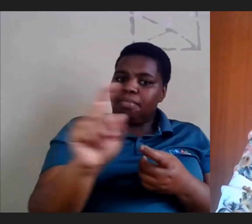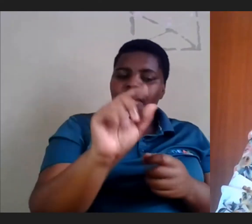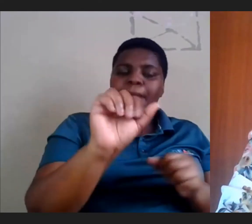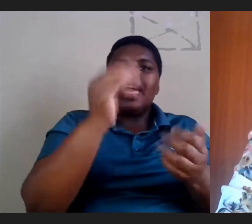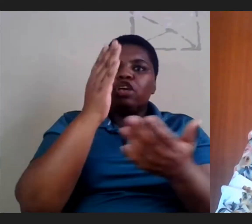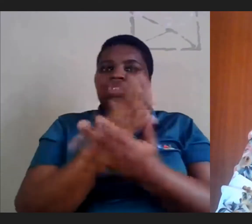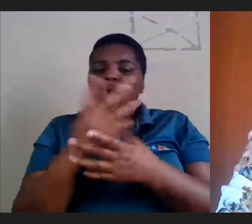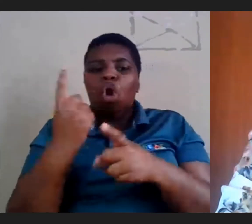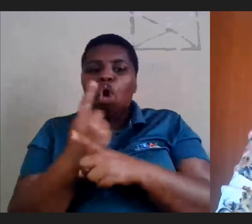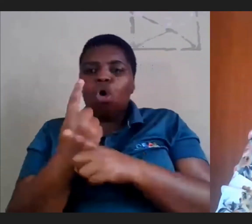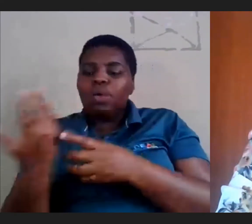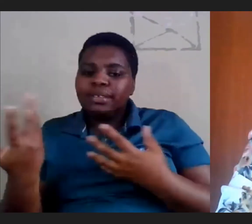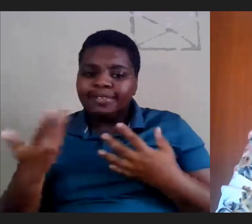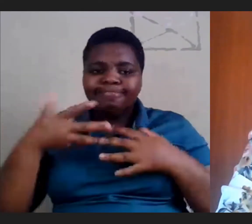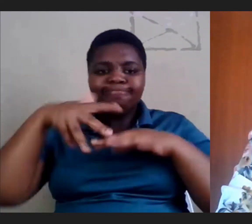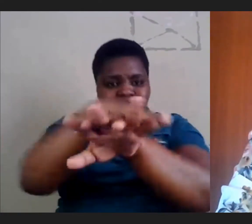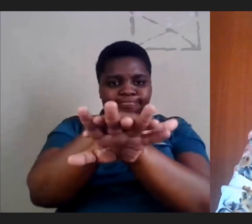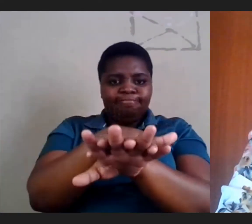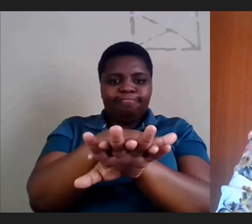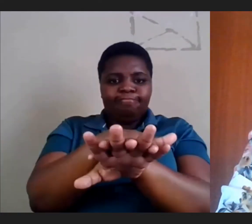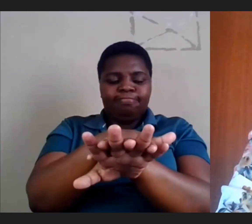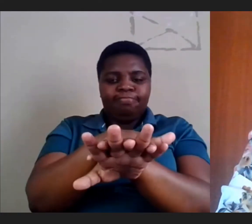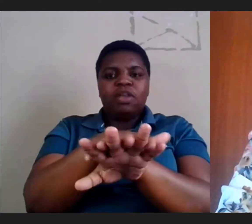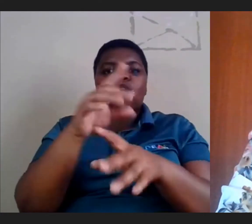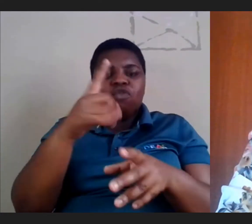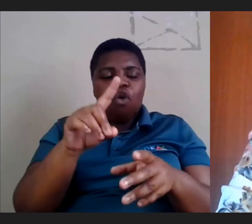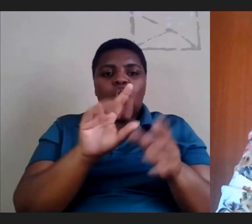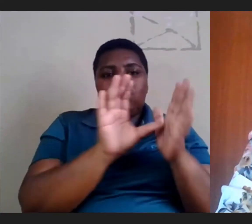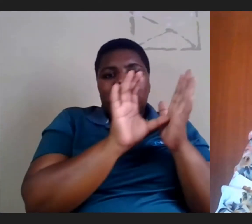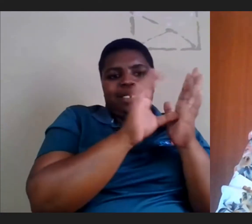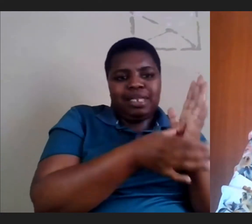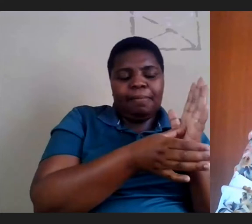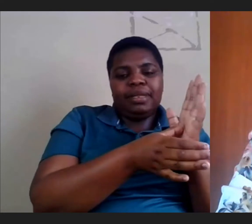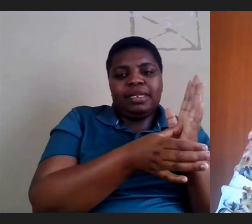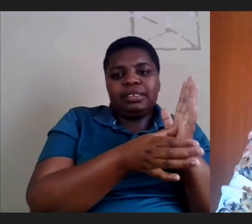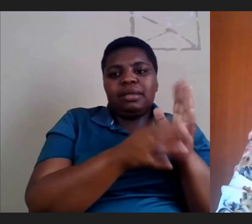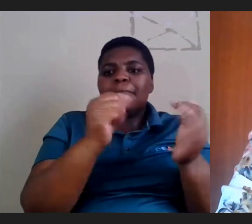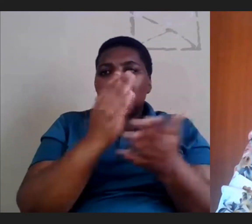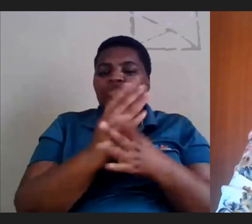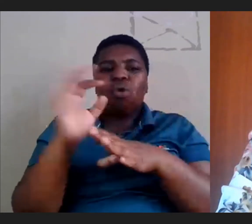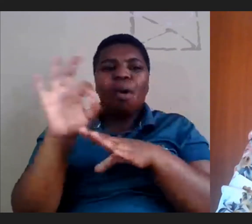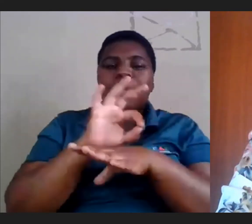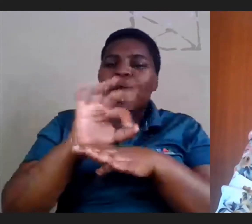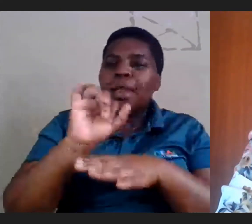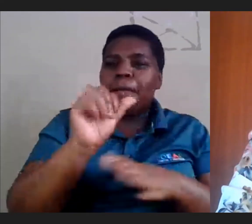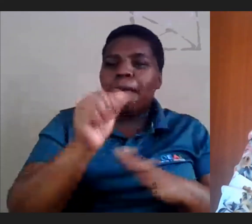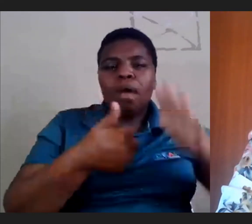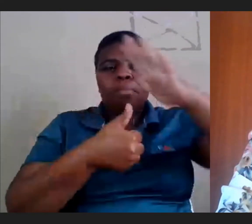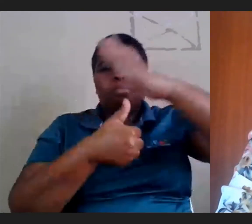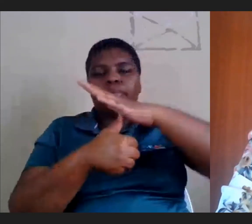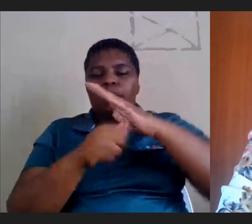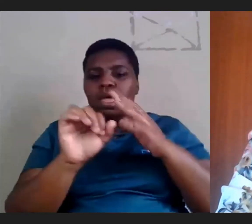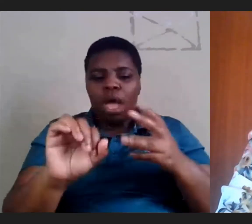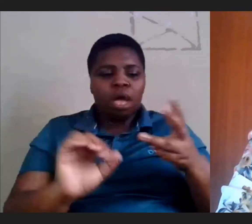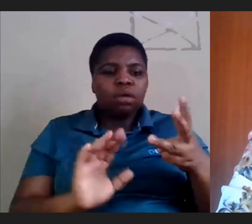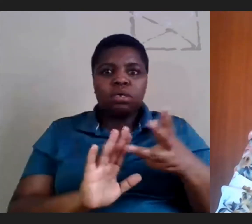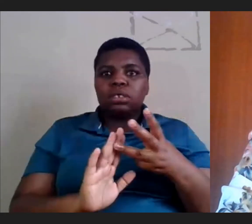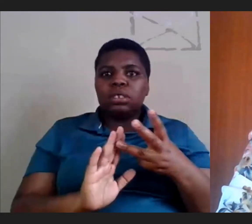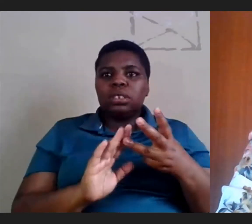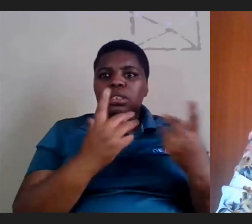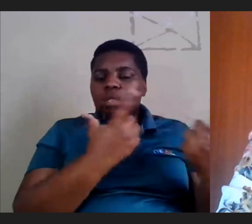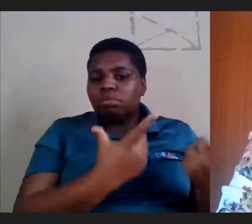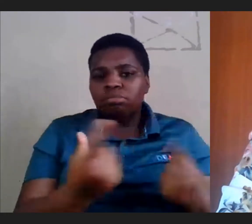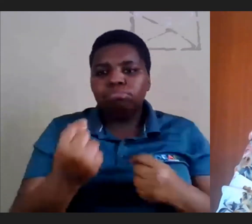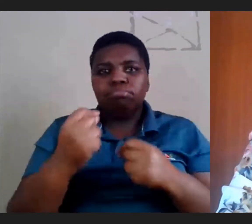inclusive and mainstreaming disabilities in terms of their planning, their priorities, their implementation,